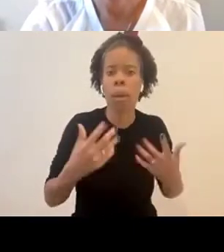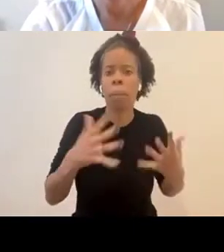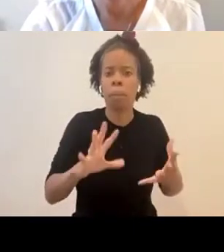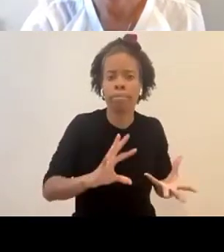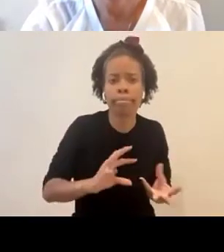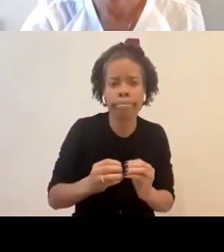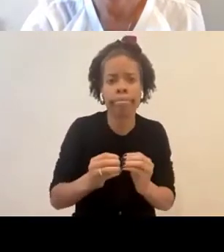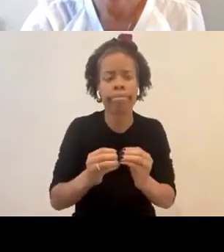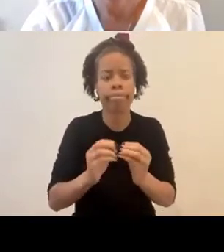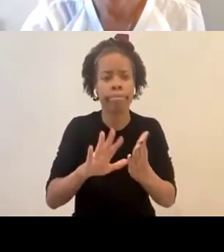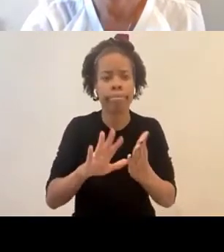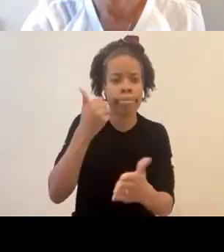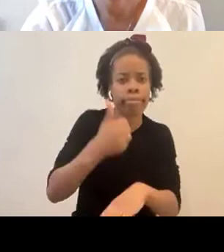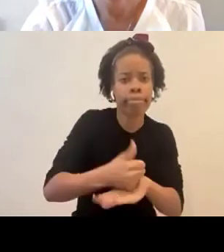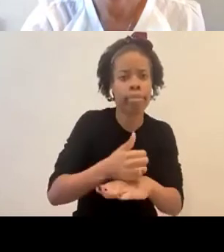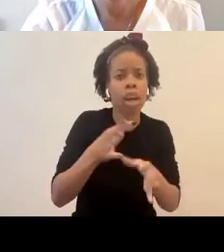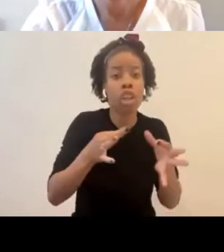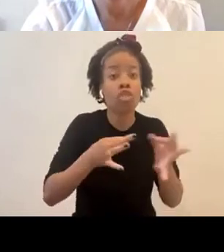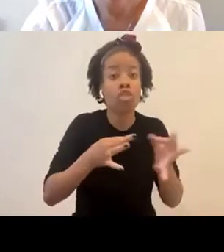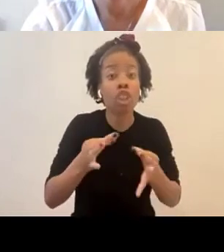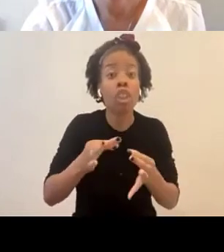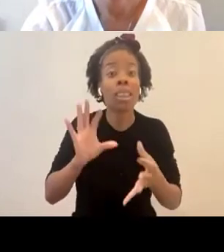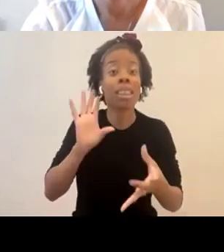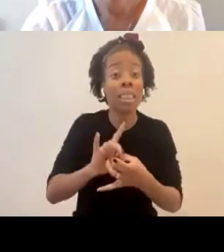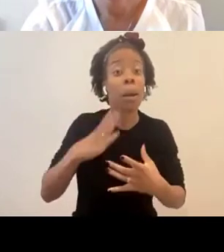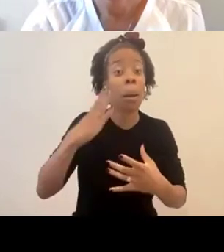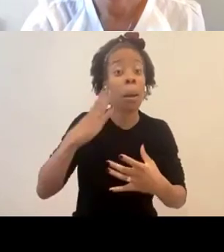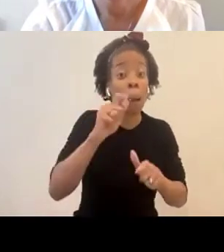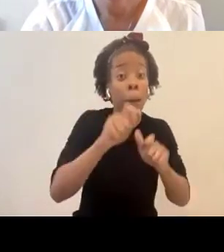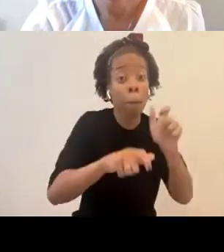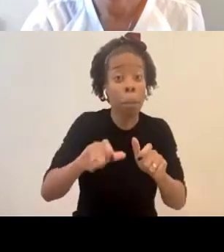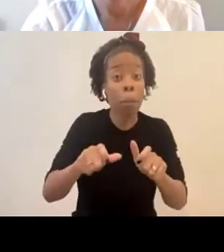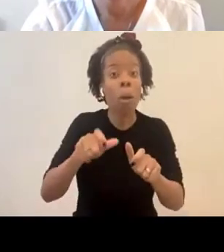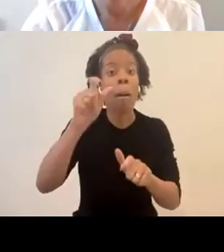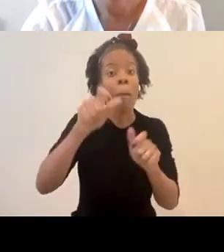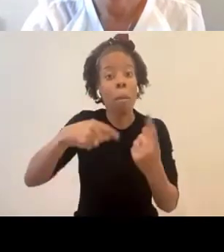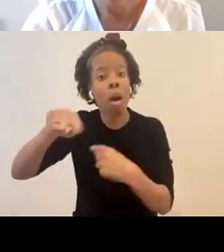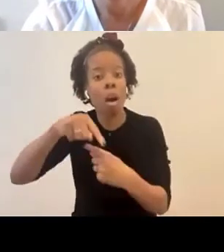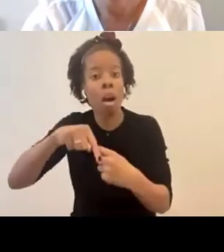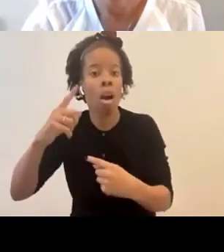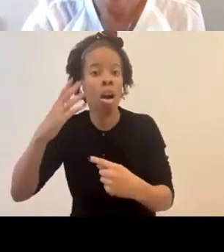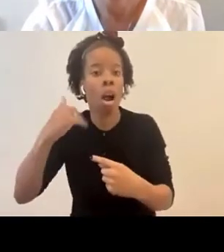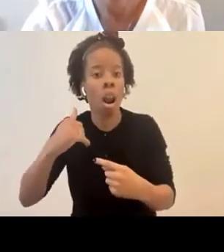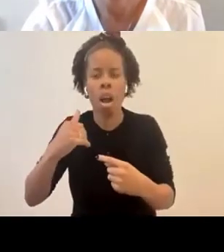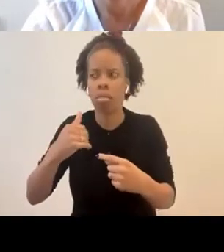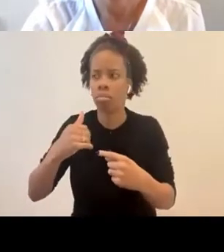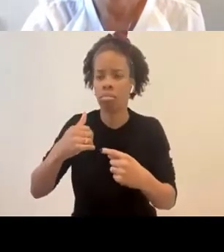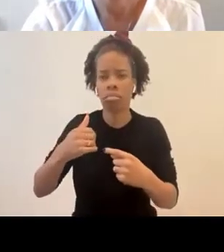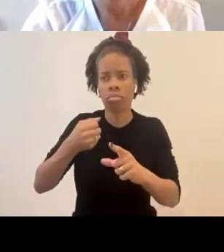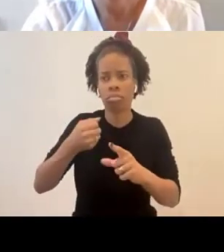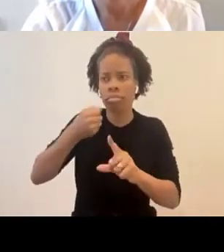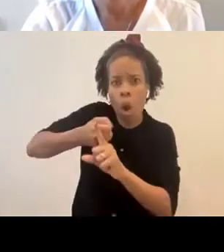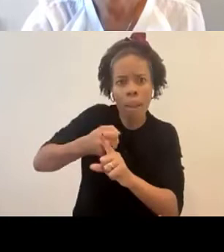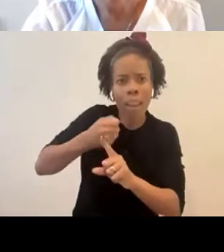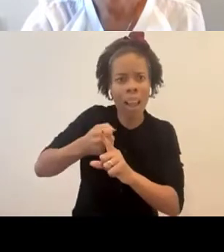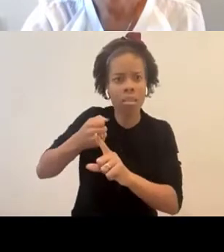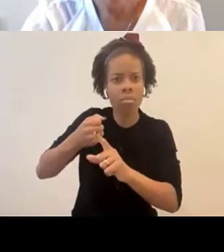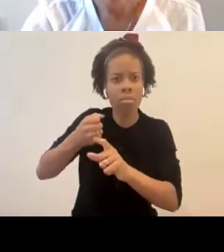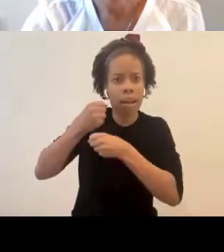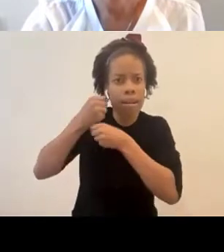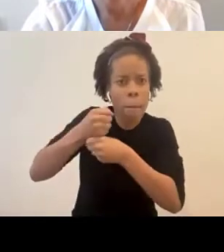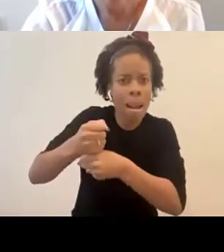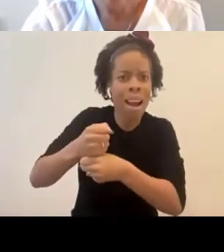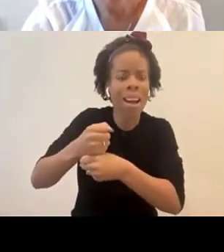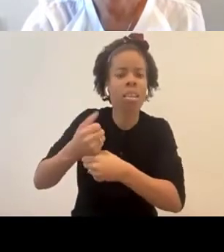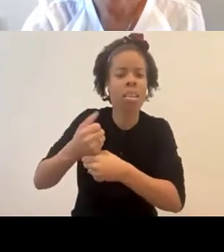that engage Black people and people of color in environmental and development lobbying and campaigning. She is